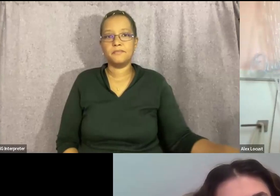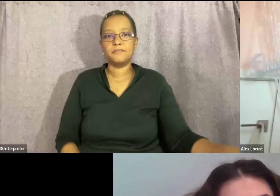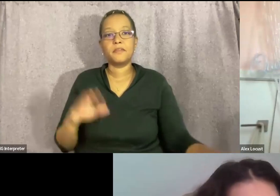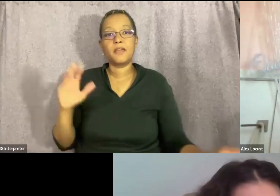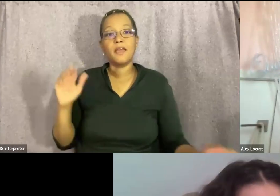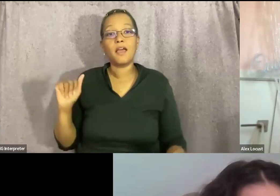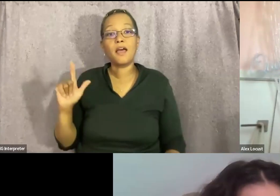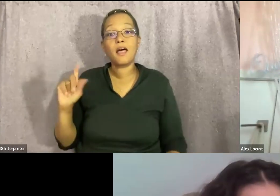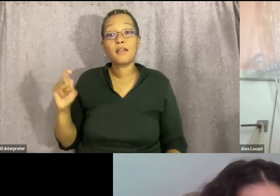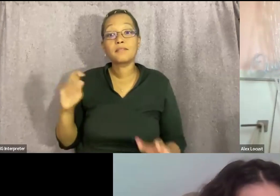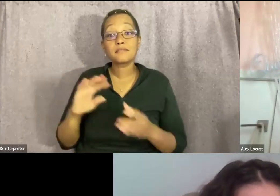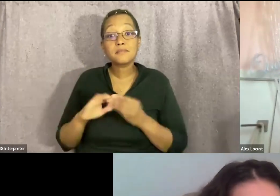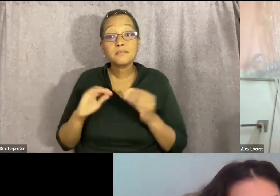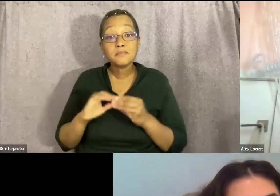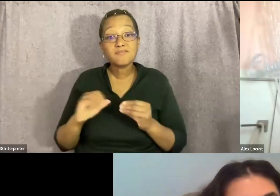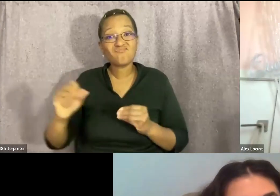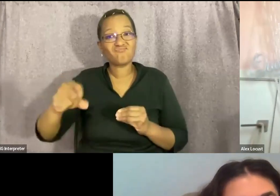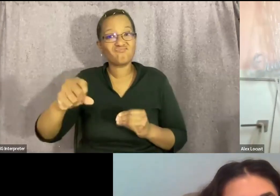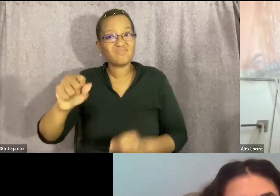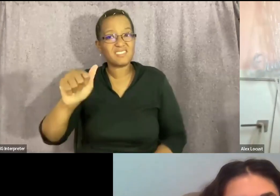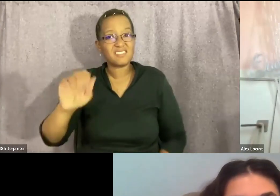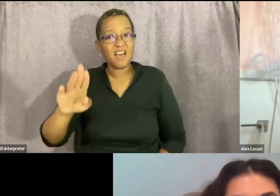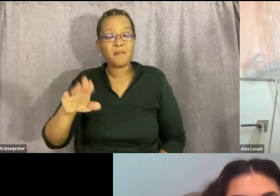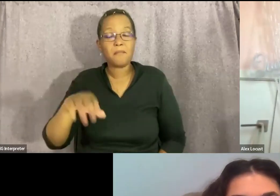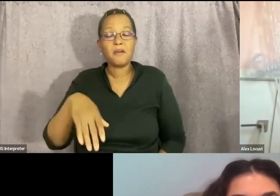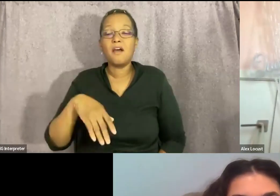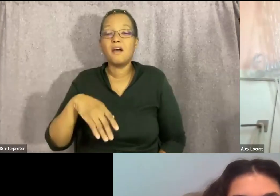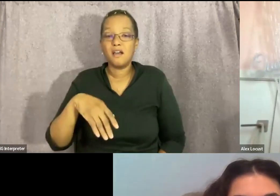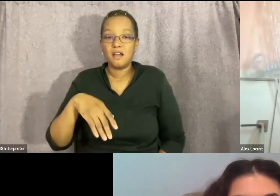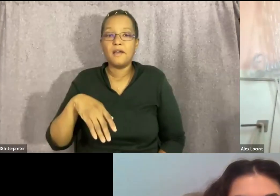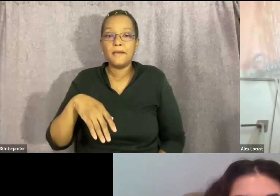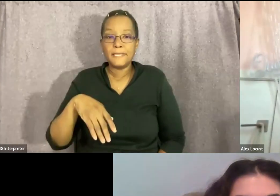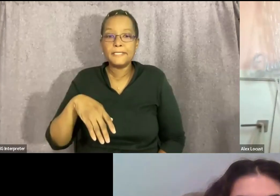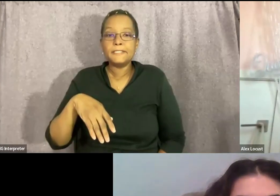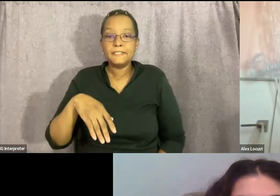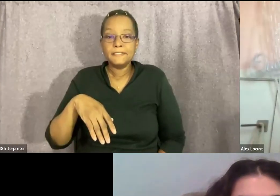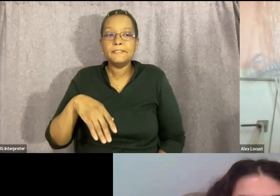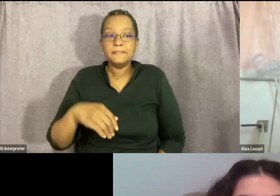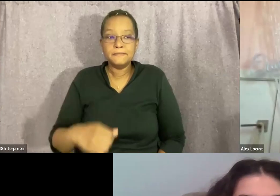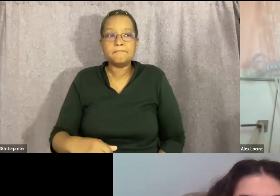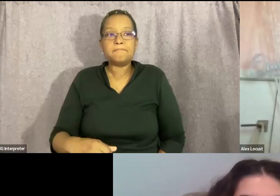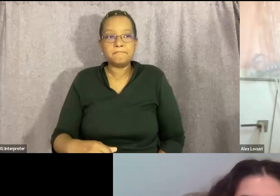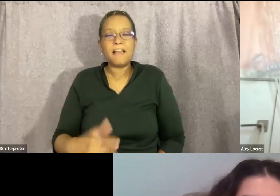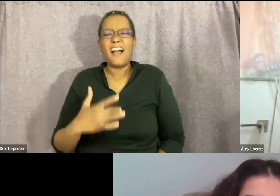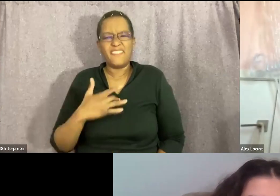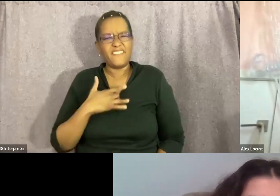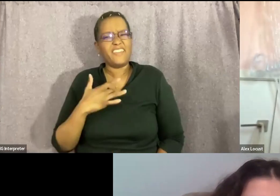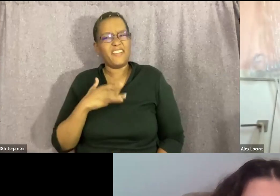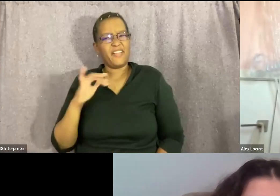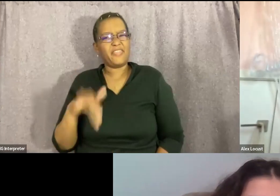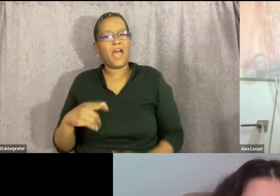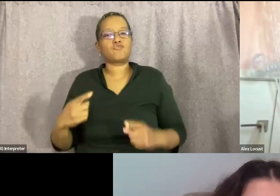separate poem on my personal experience with it, and making those connections kind